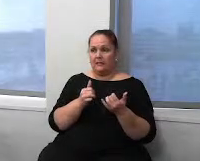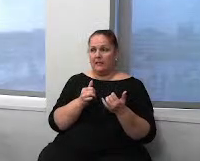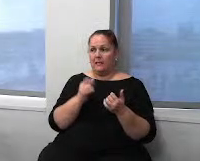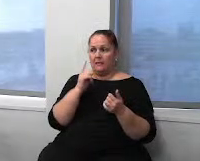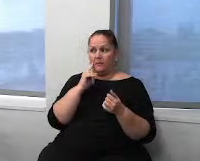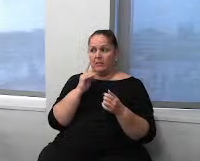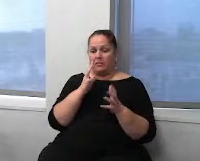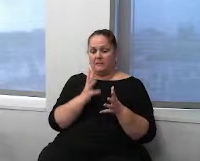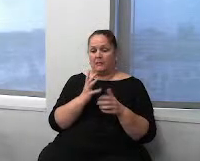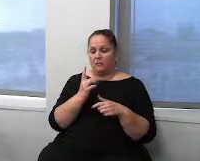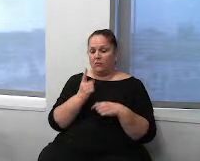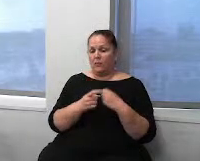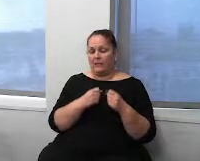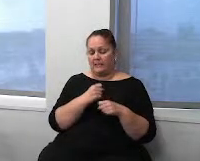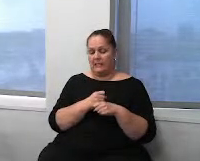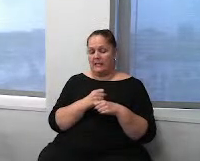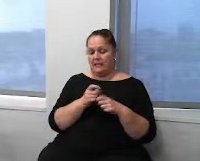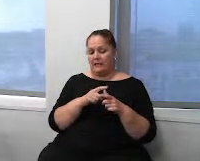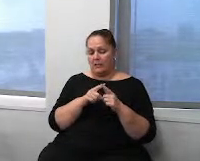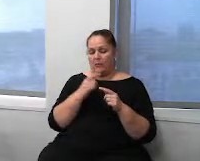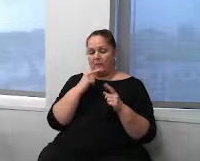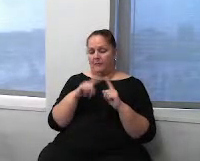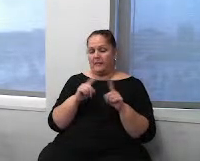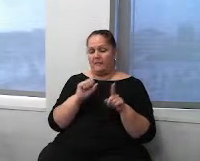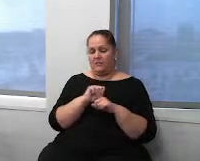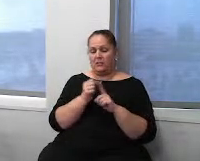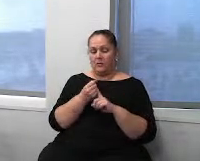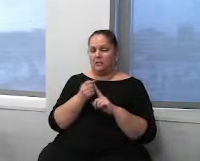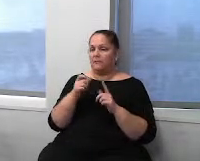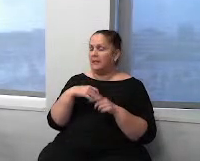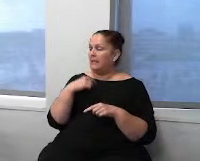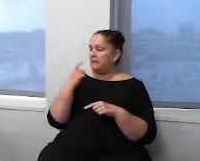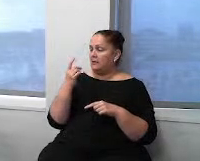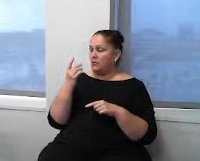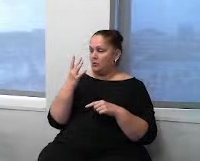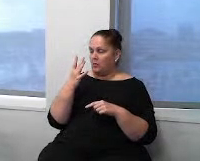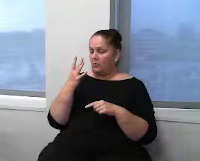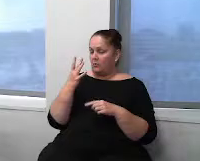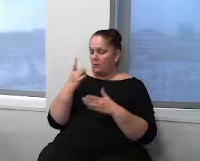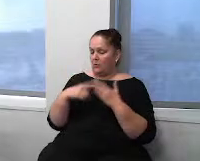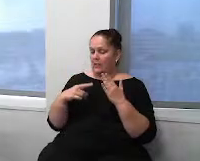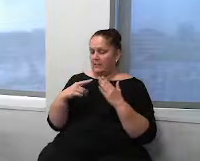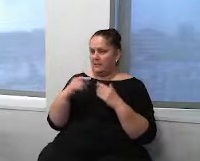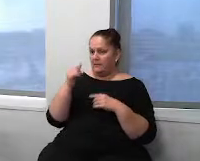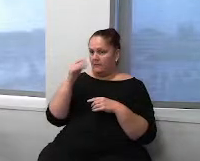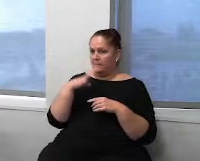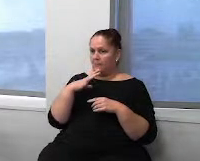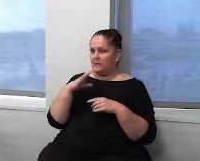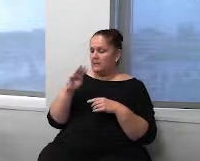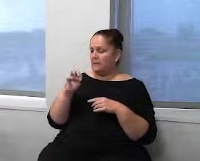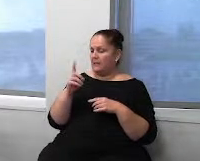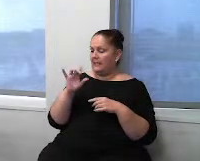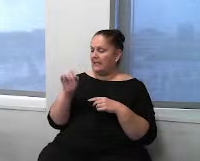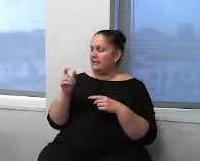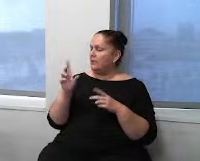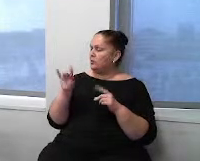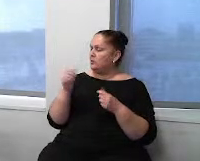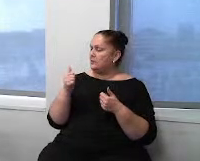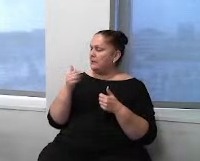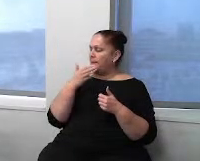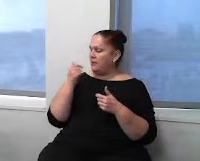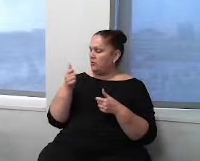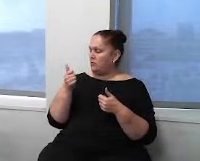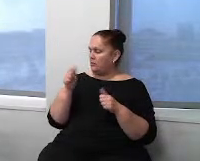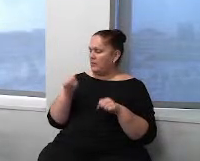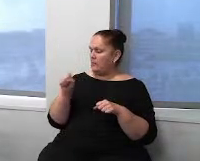rate period. If it has been abandoned for 1 year, then that would be a different situation. All right, I'll tell you what, Mr. Oh. Melendez,